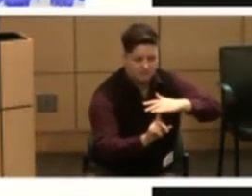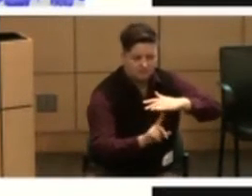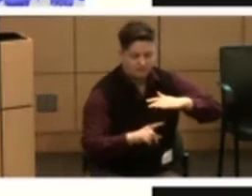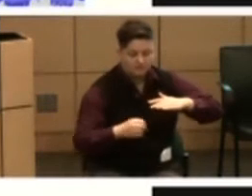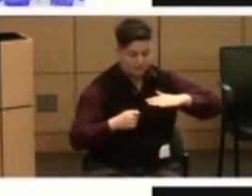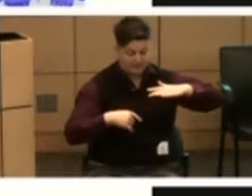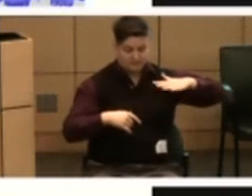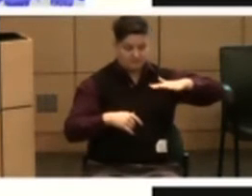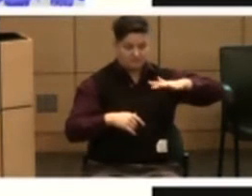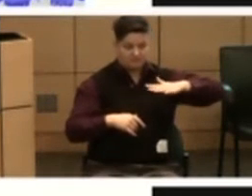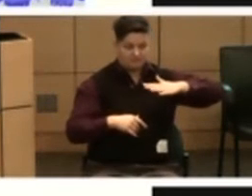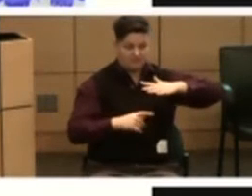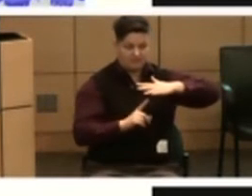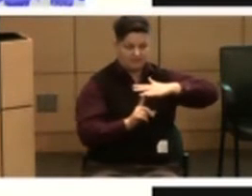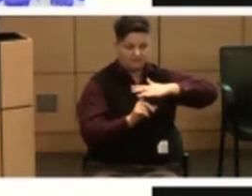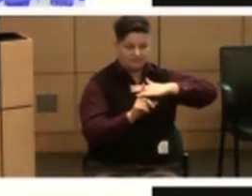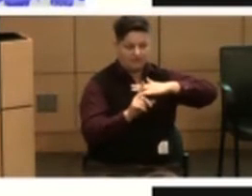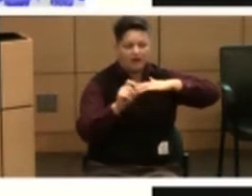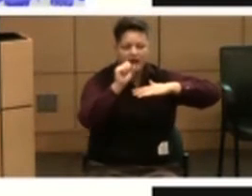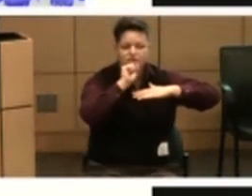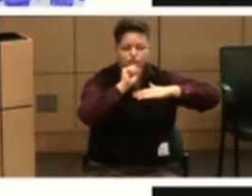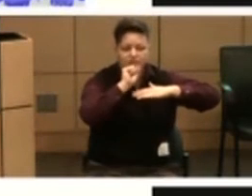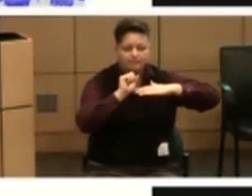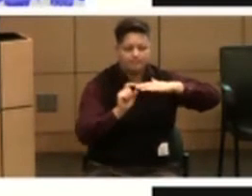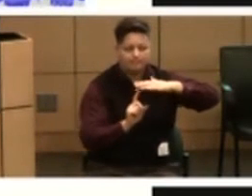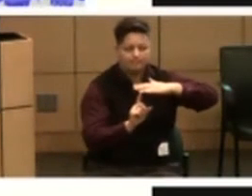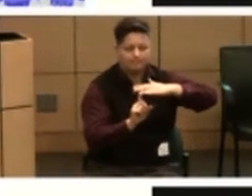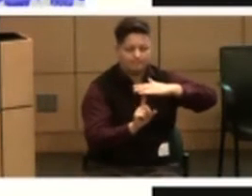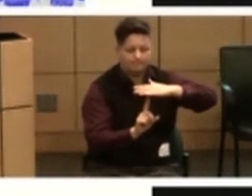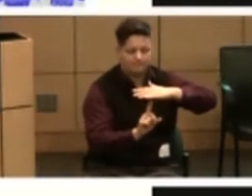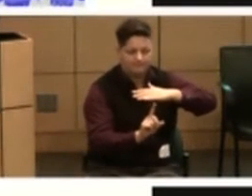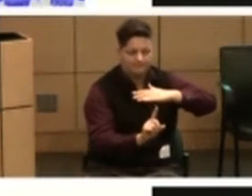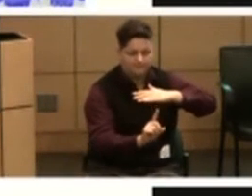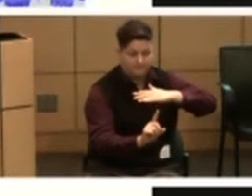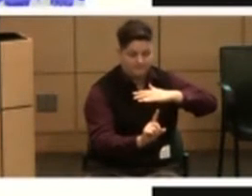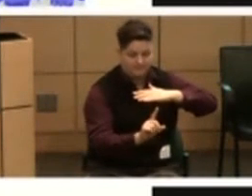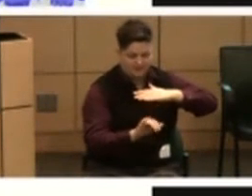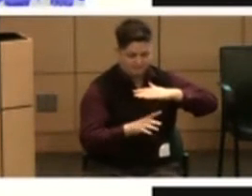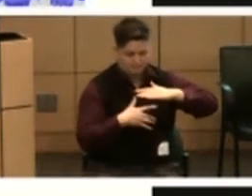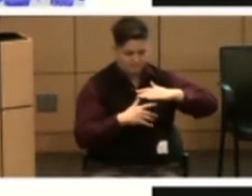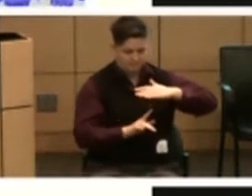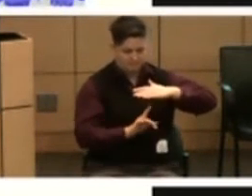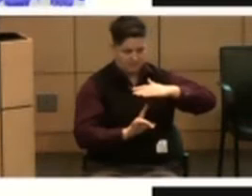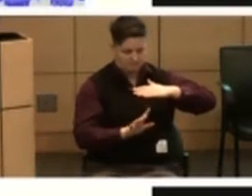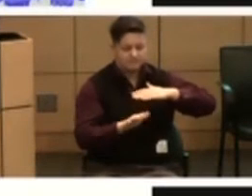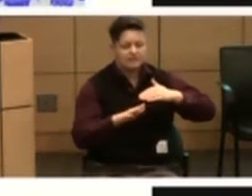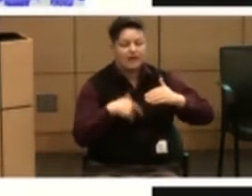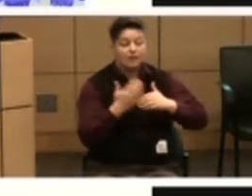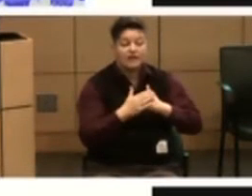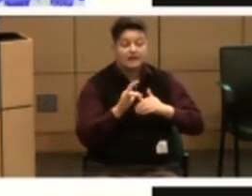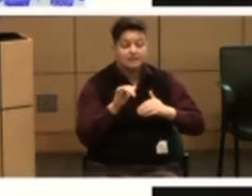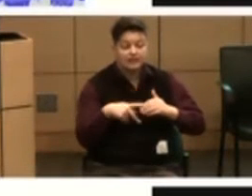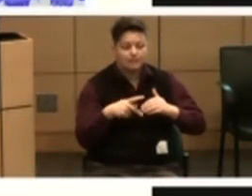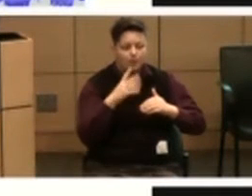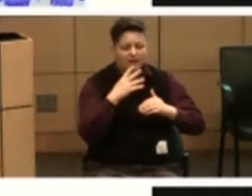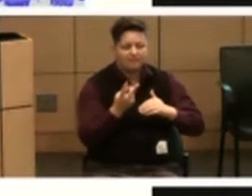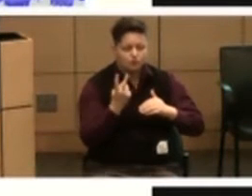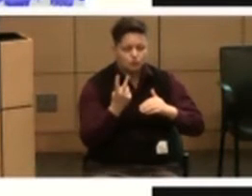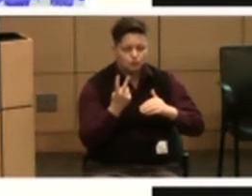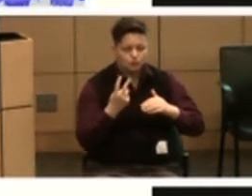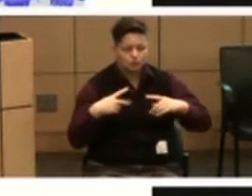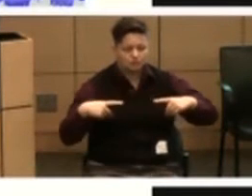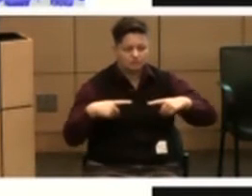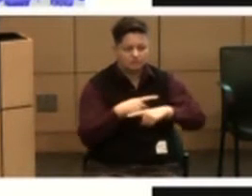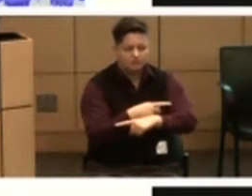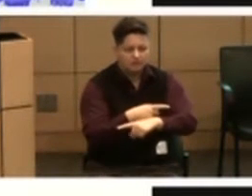Ice cream. Pretty straightforward. And so the next clip I'm going to play is the same thing with two competing streams of speech. So